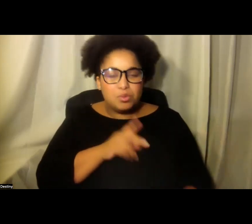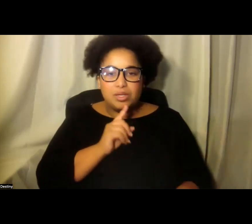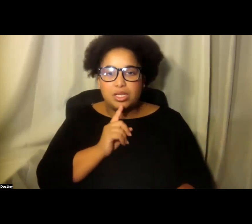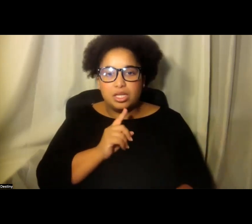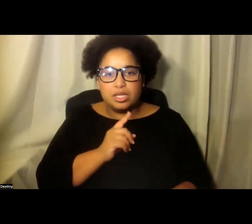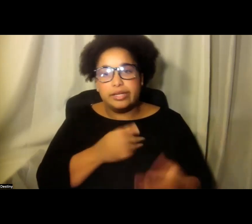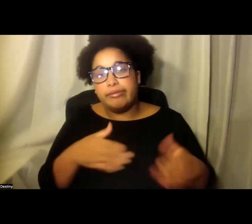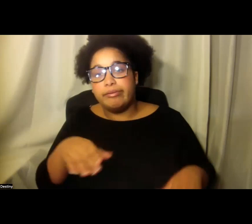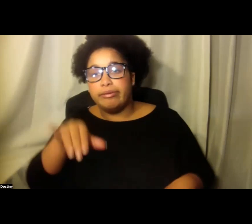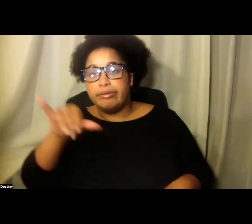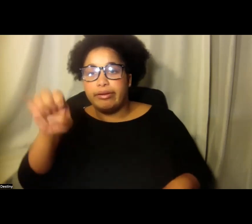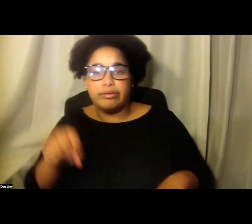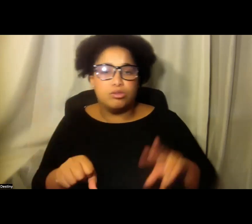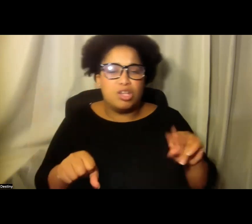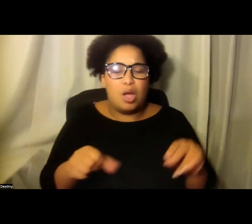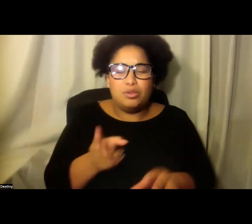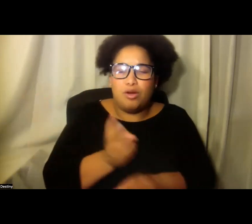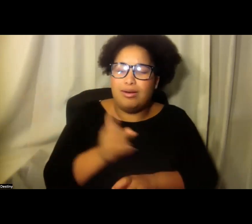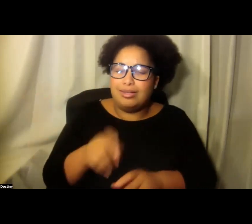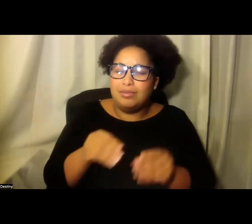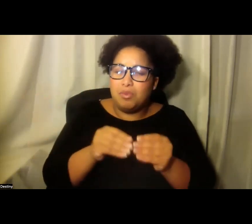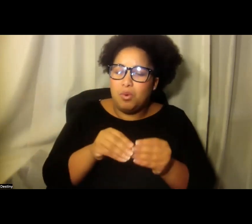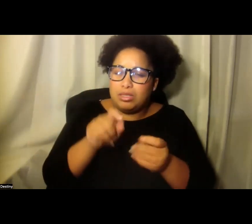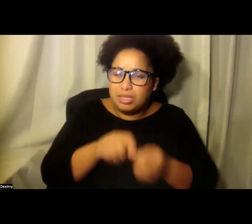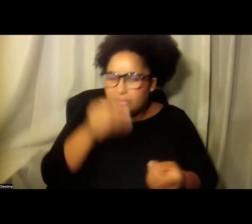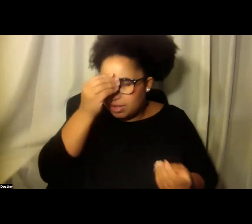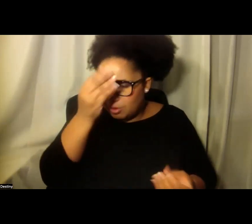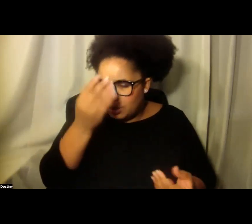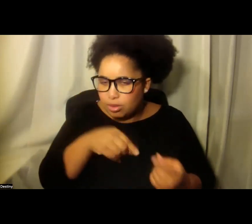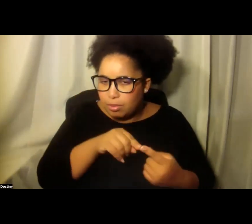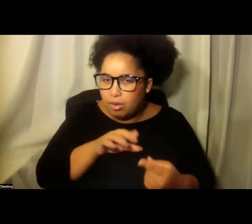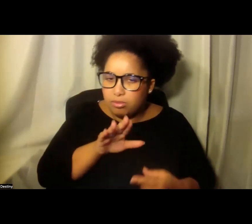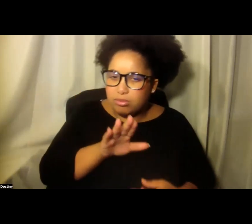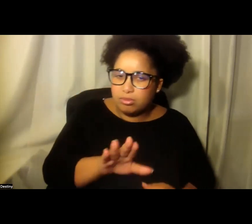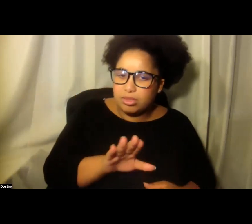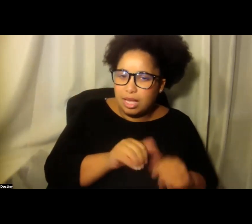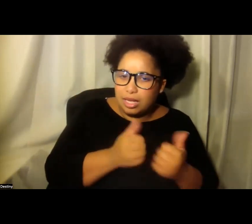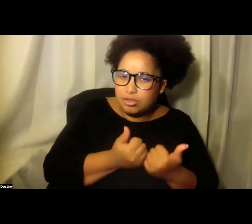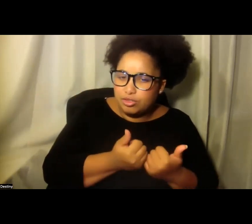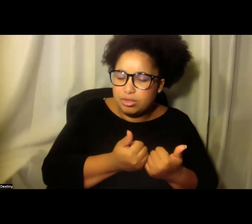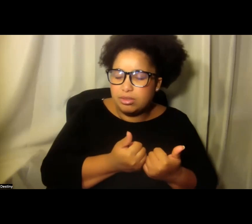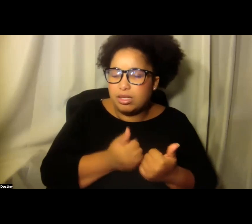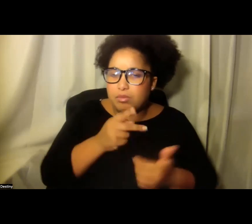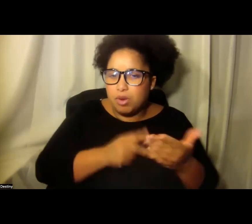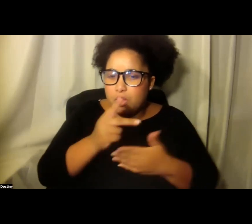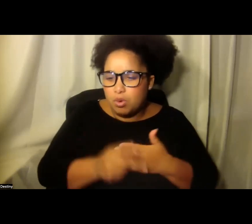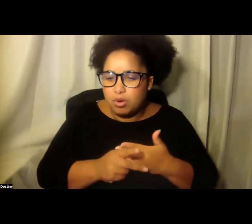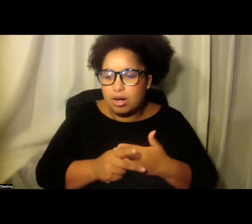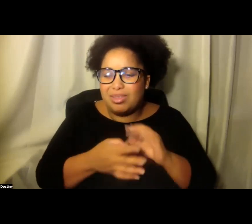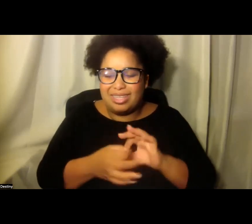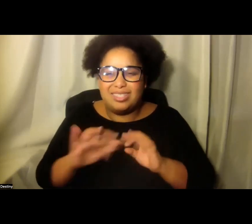blanket yes or no on that. I'd really want to see a little bit more about the agency and the program